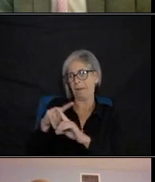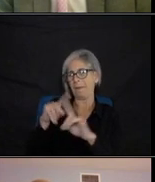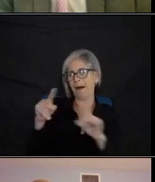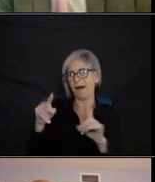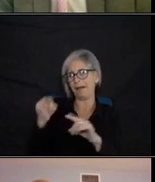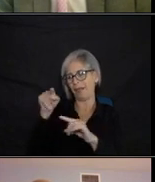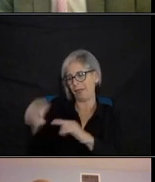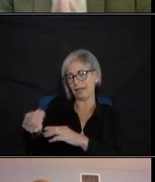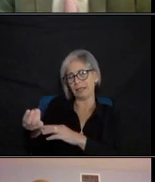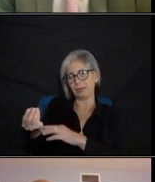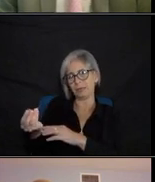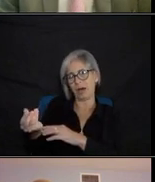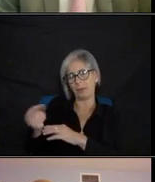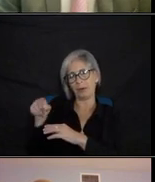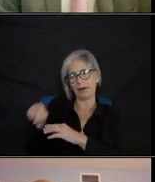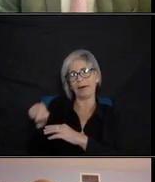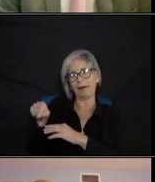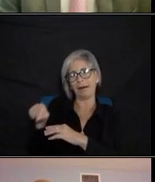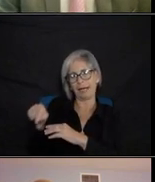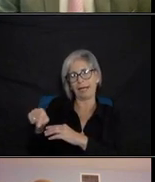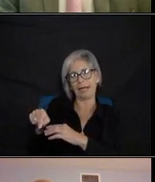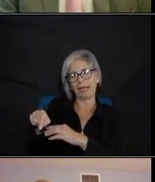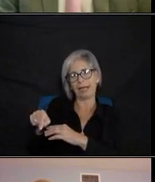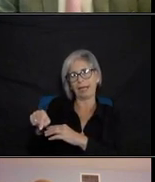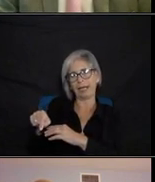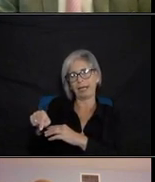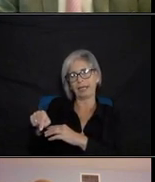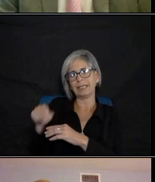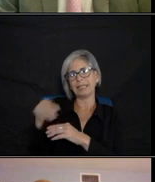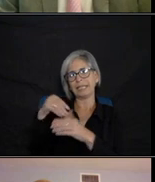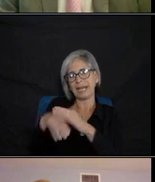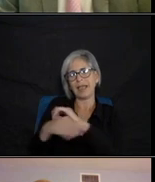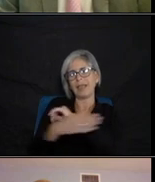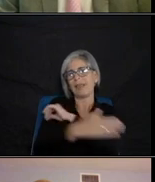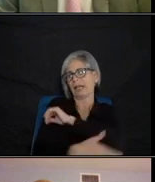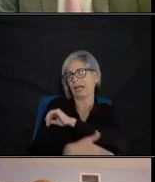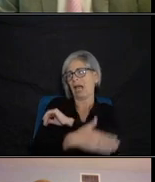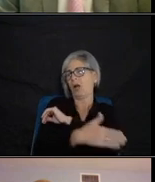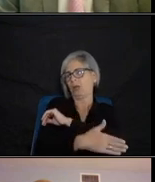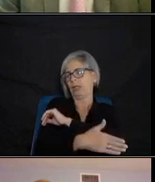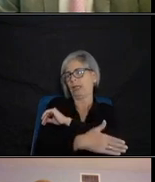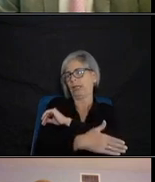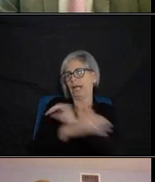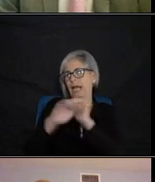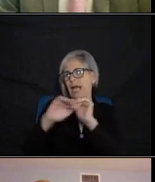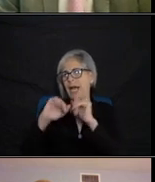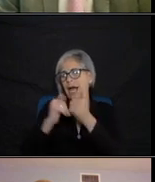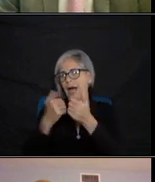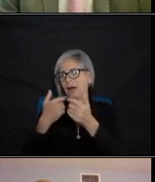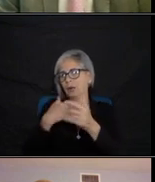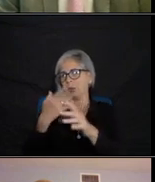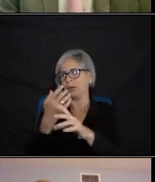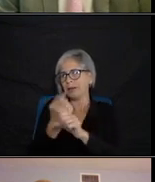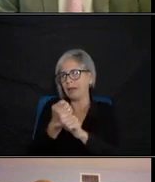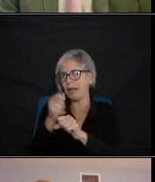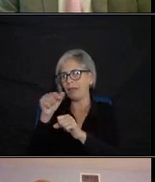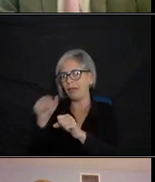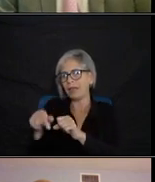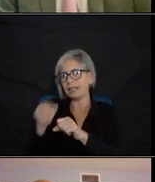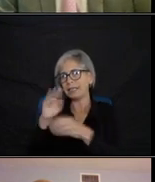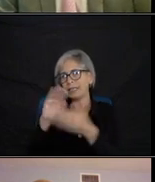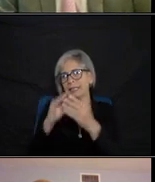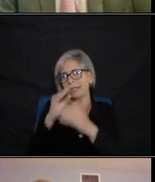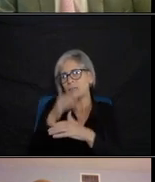this property actually is in the county. How in the world did we end up with it? City of